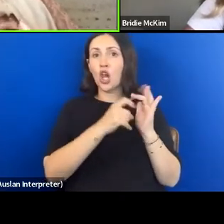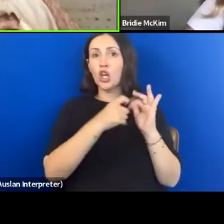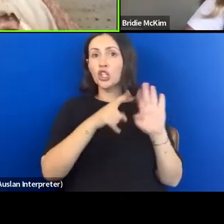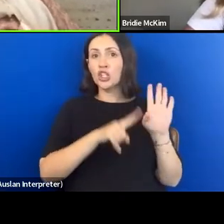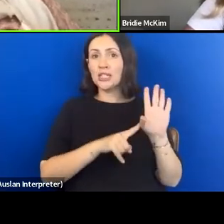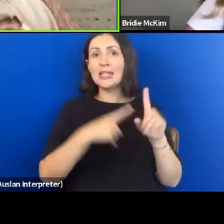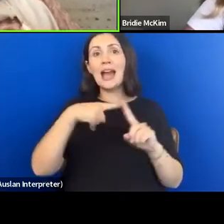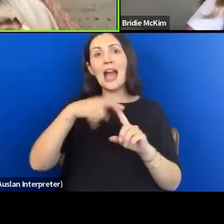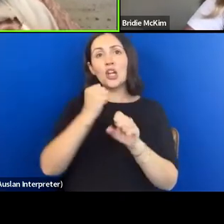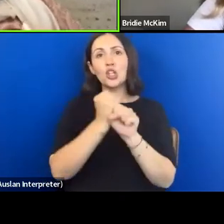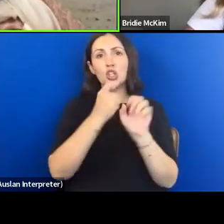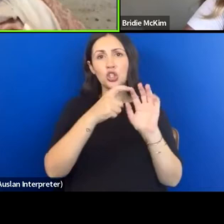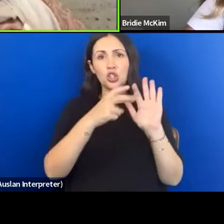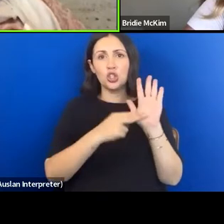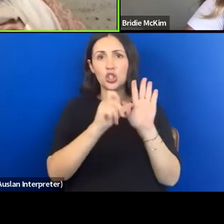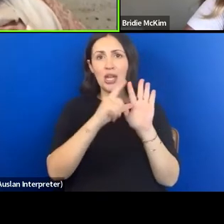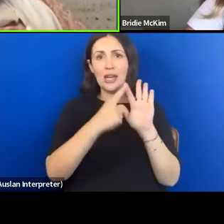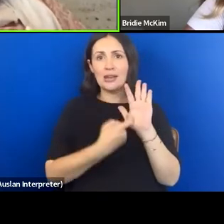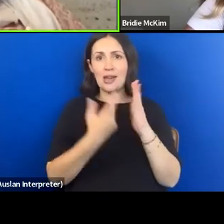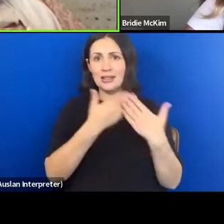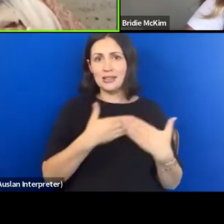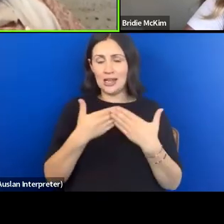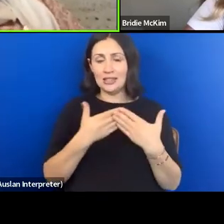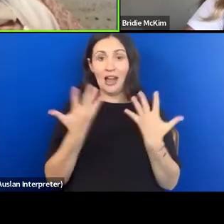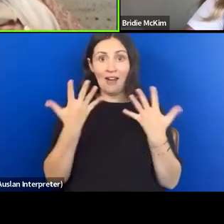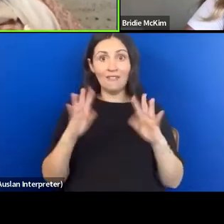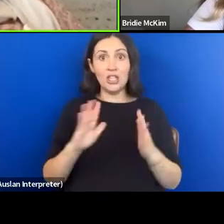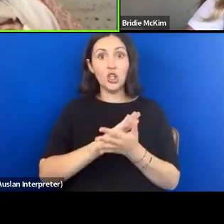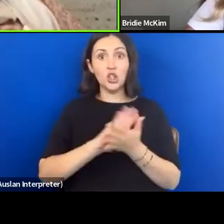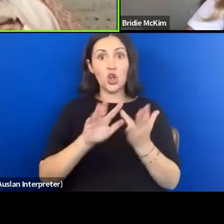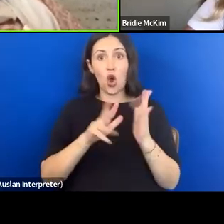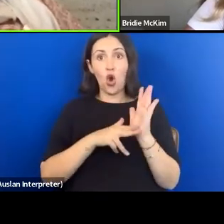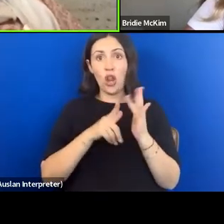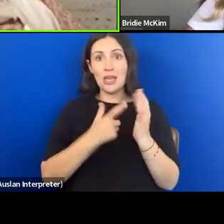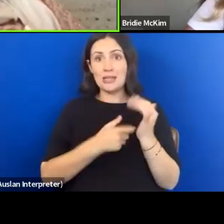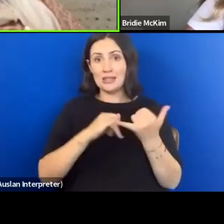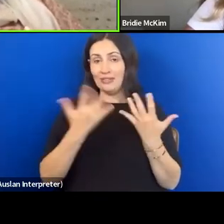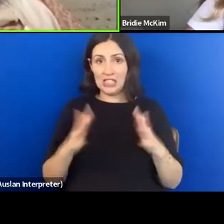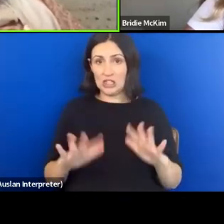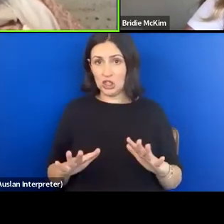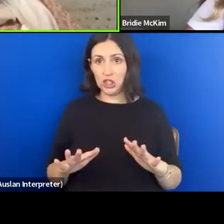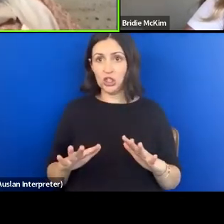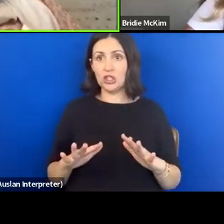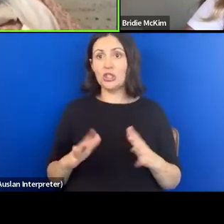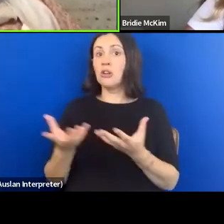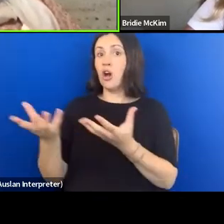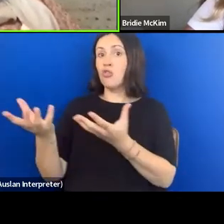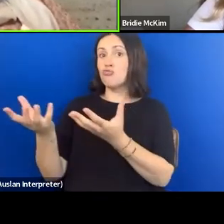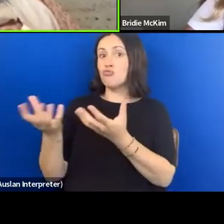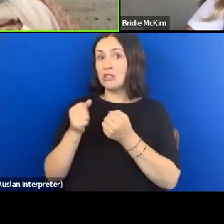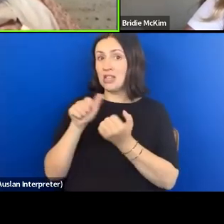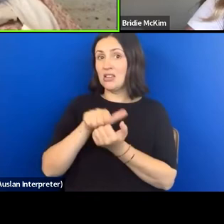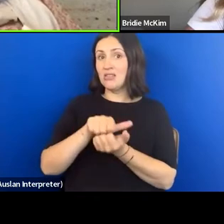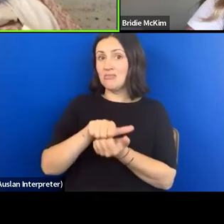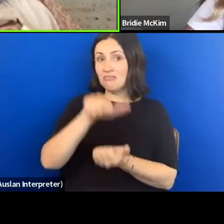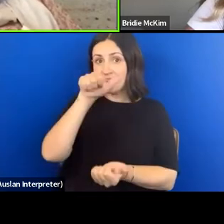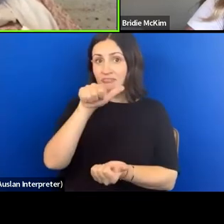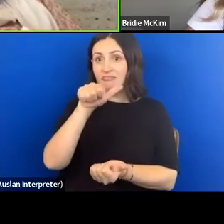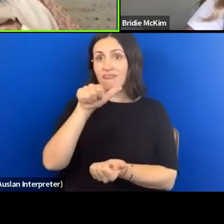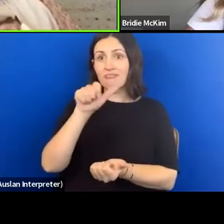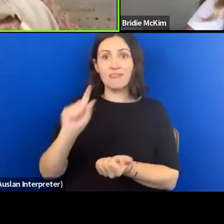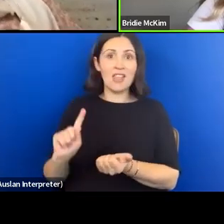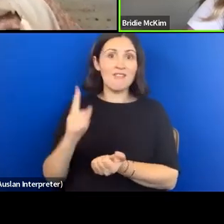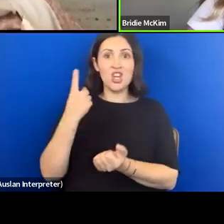Studies, and I had done honours and received, you know, first class for